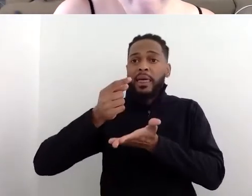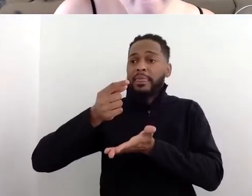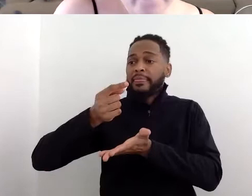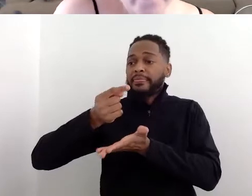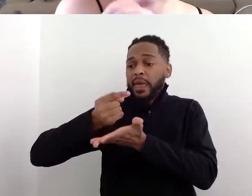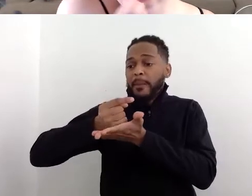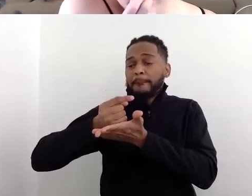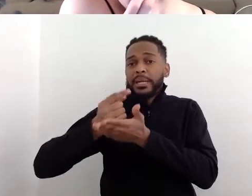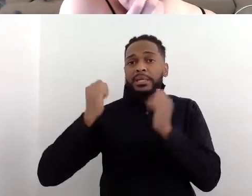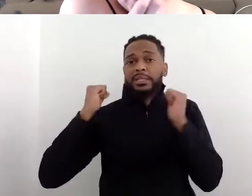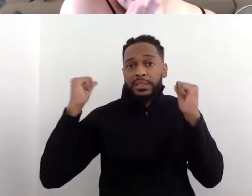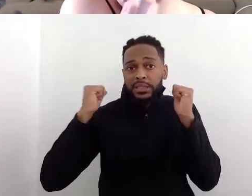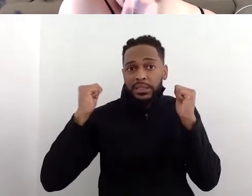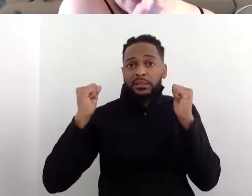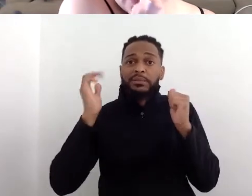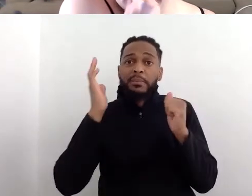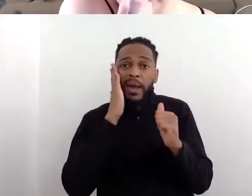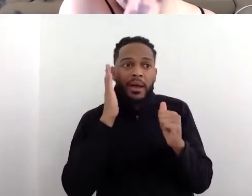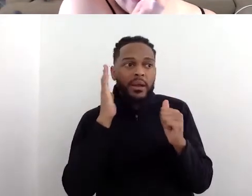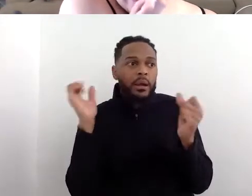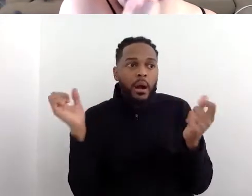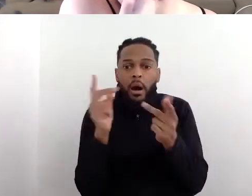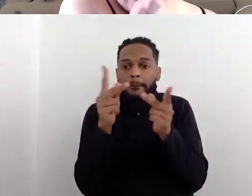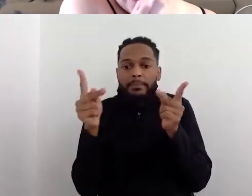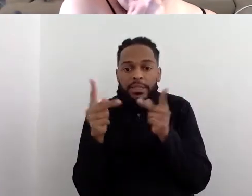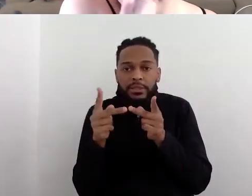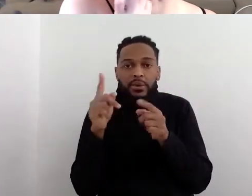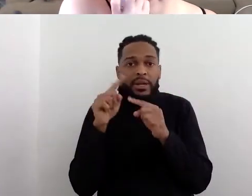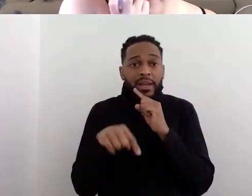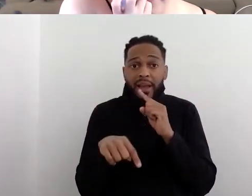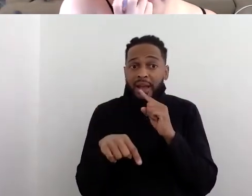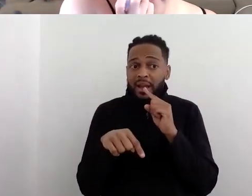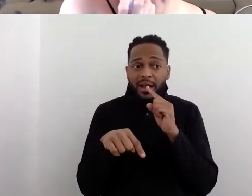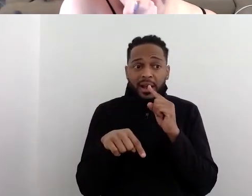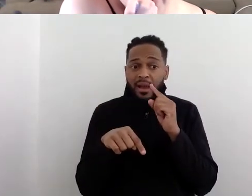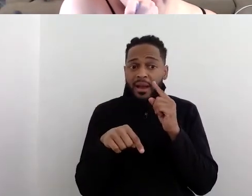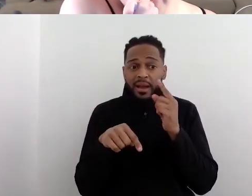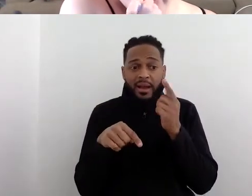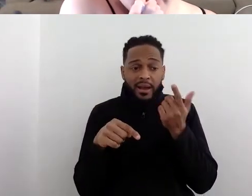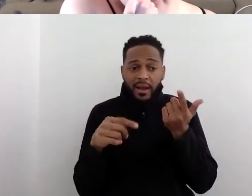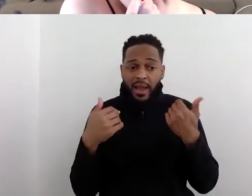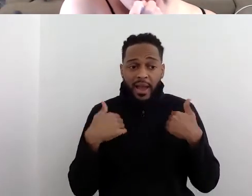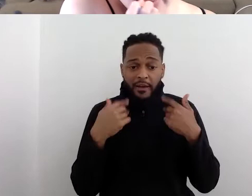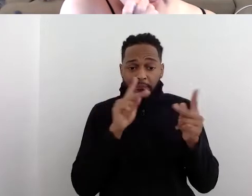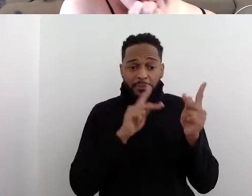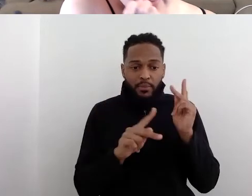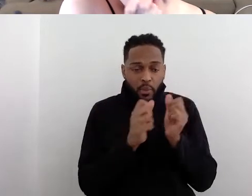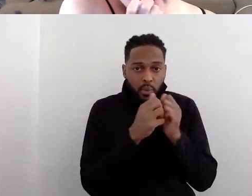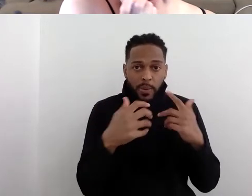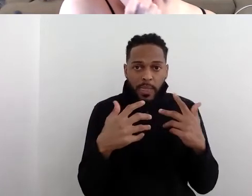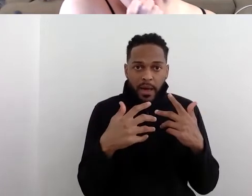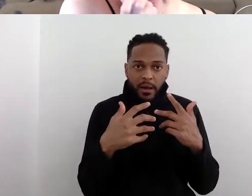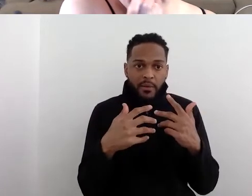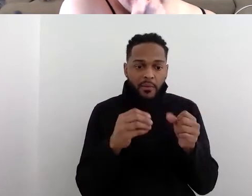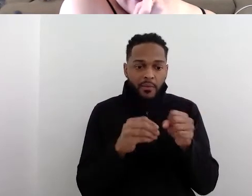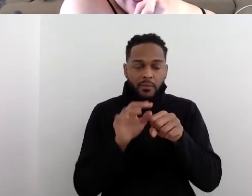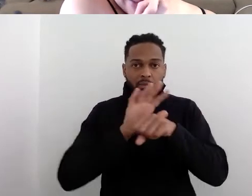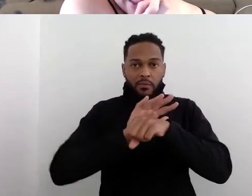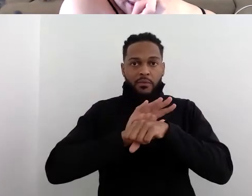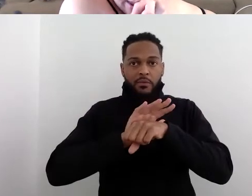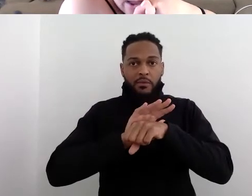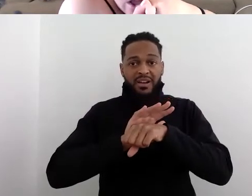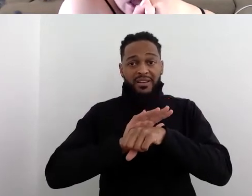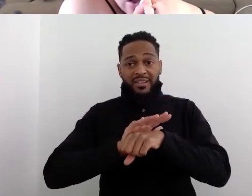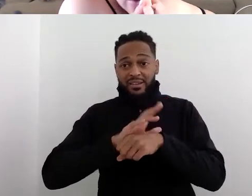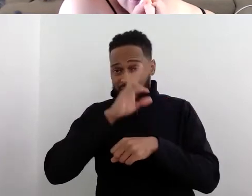So there was no space that could be spared for a patient that didn't have COVID. And so that was the hospital. For